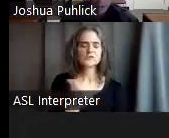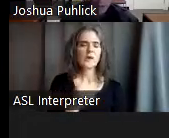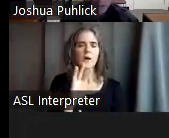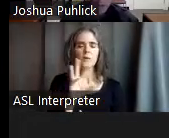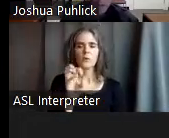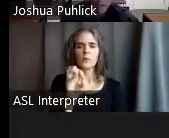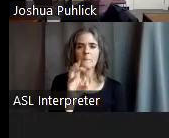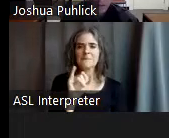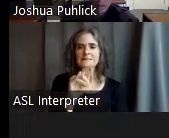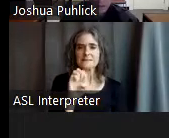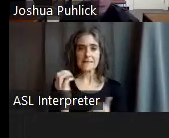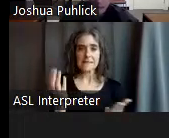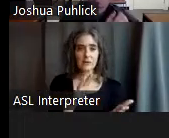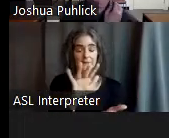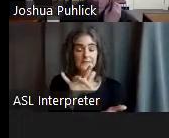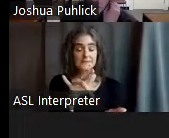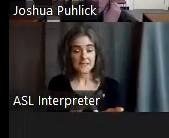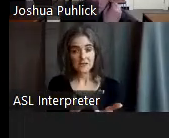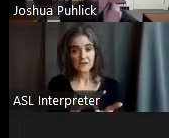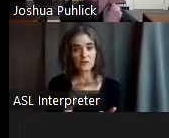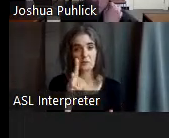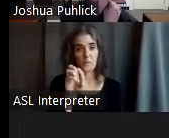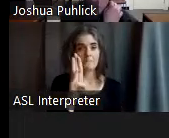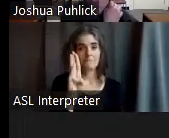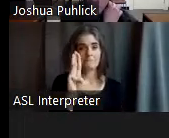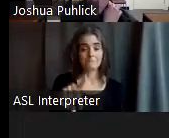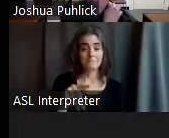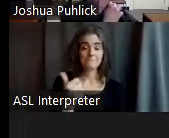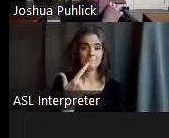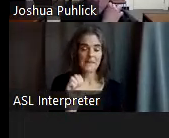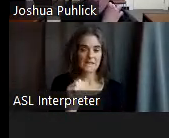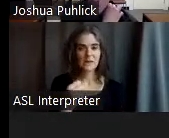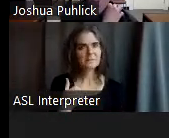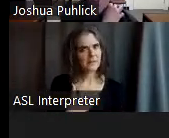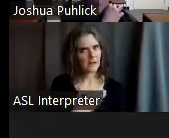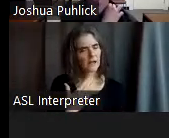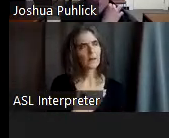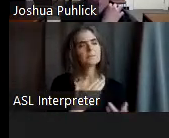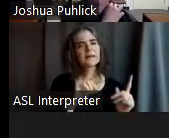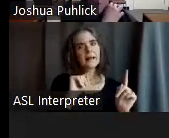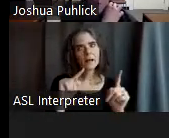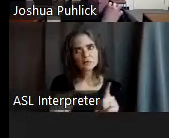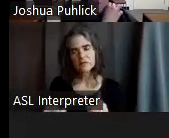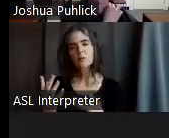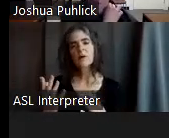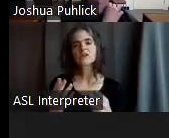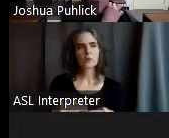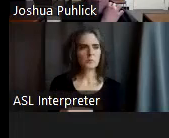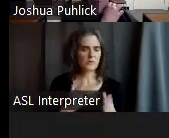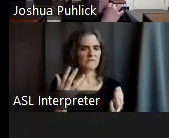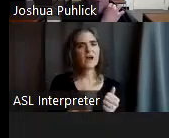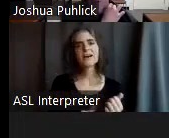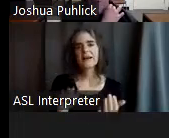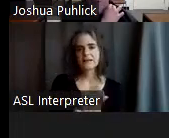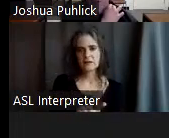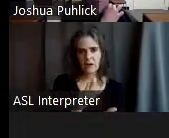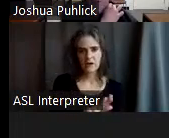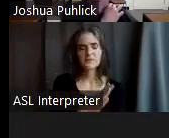my web page, but I'd be happy to answer any questions or provide any documents that people need.